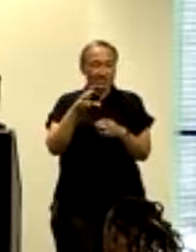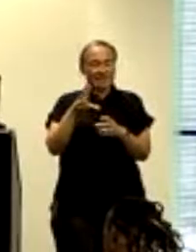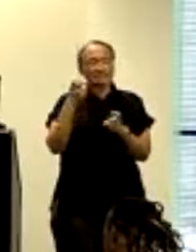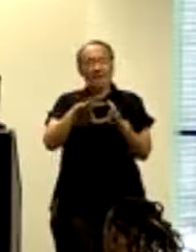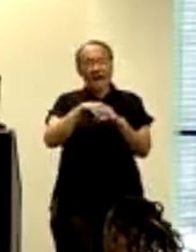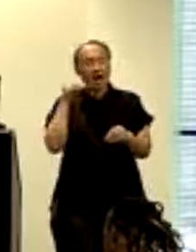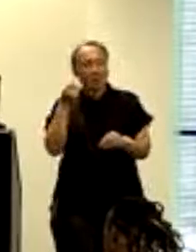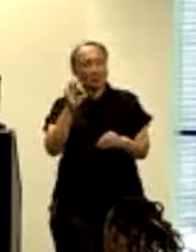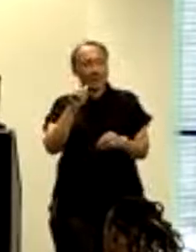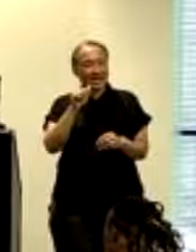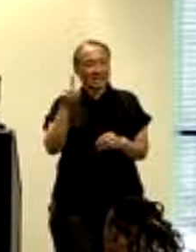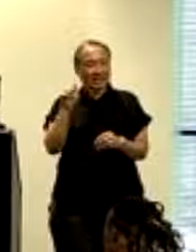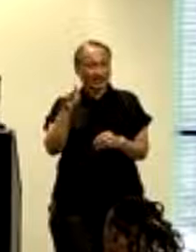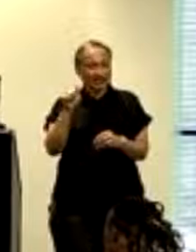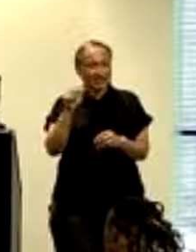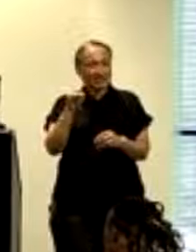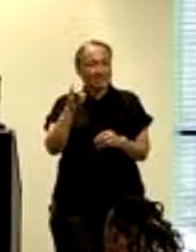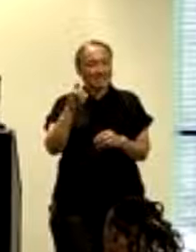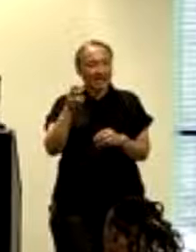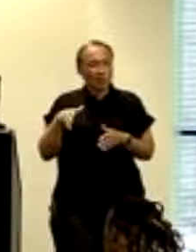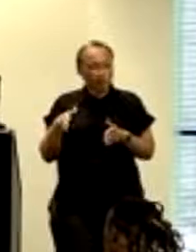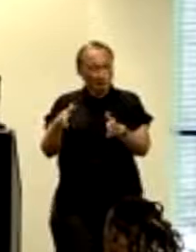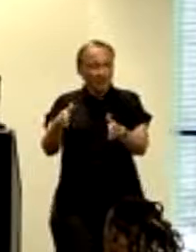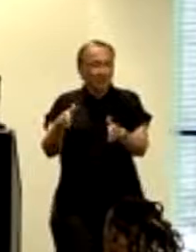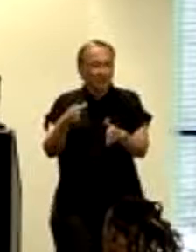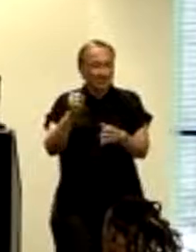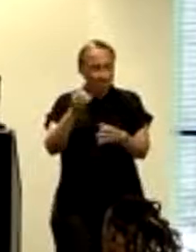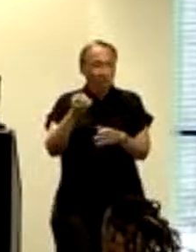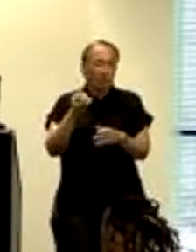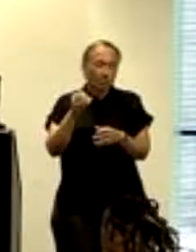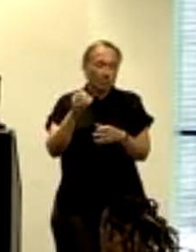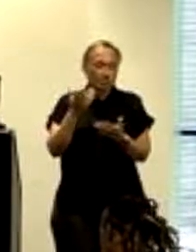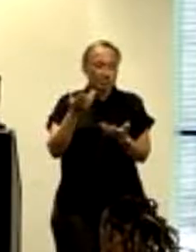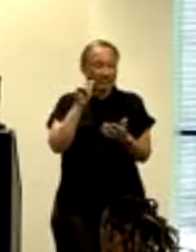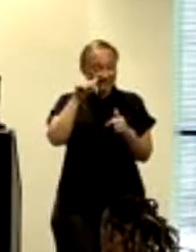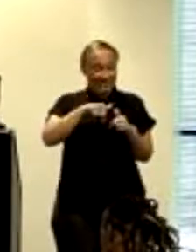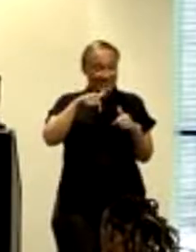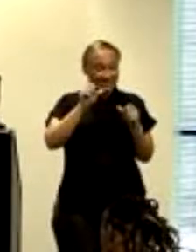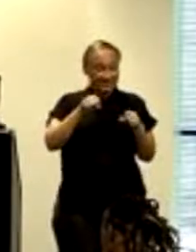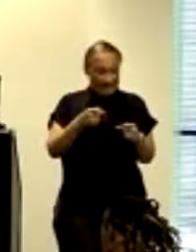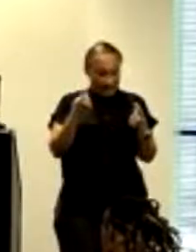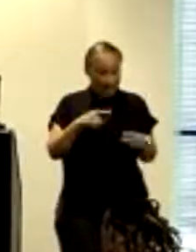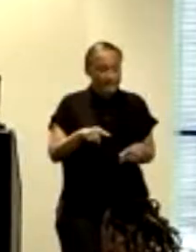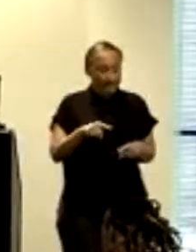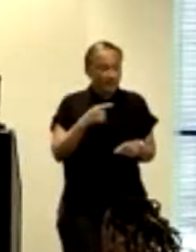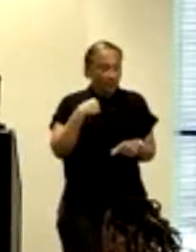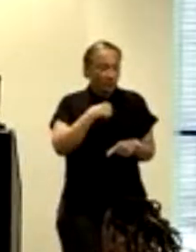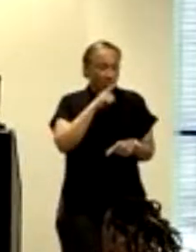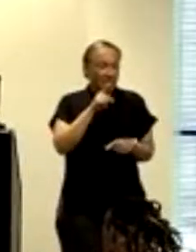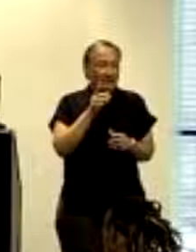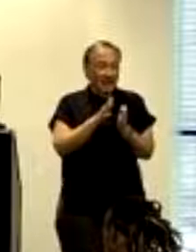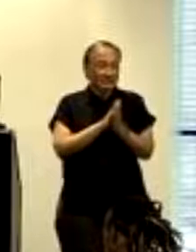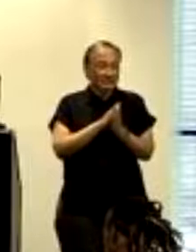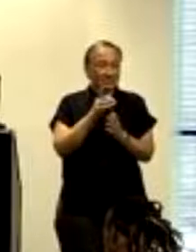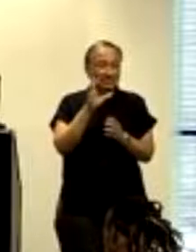of the ADA sidewalk. And so this can happen. We are asking